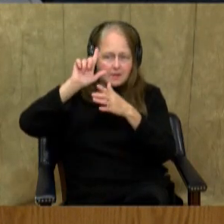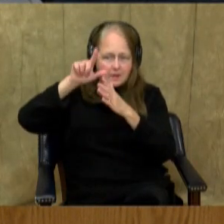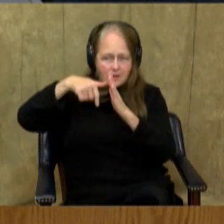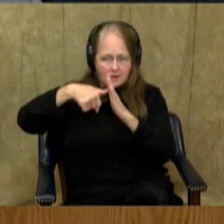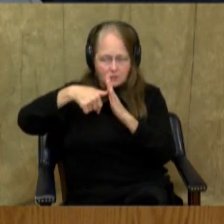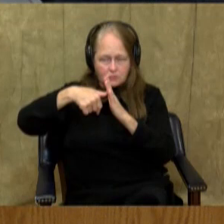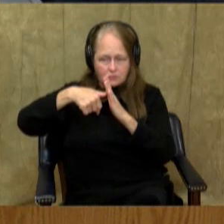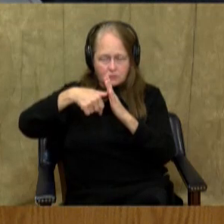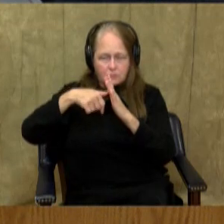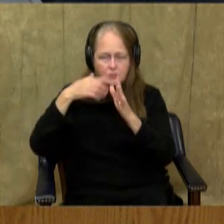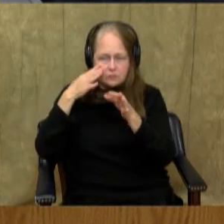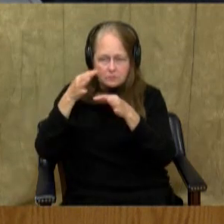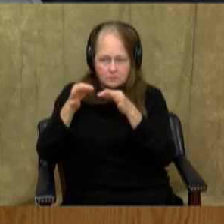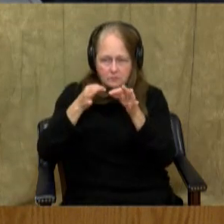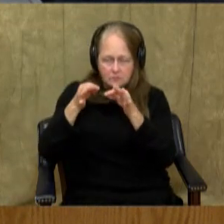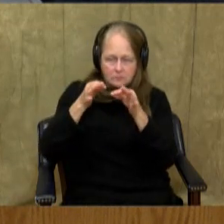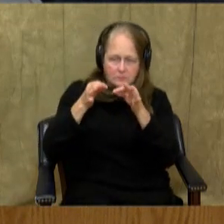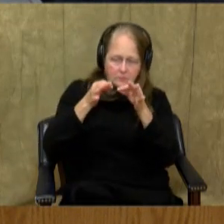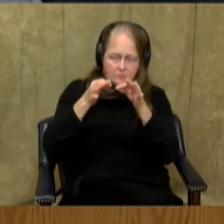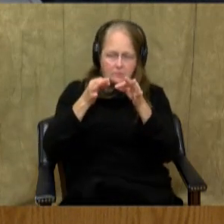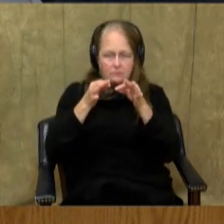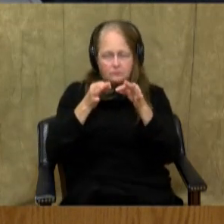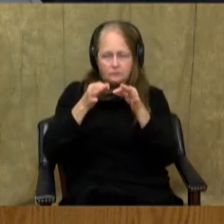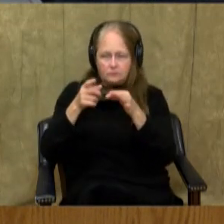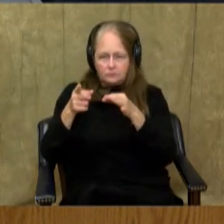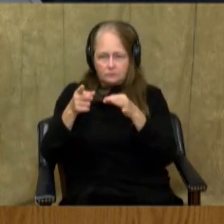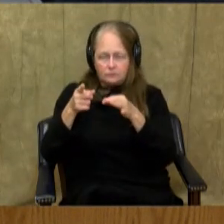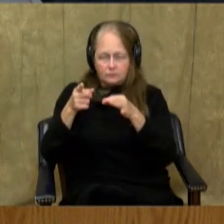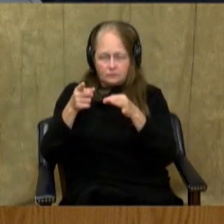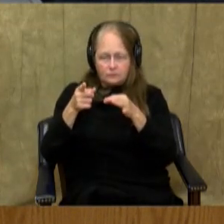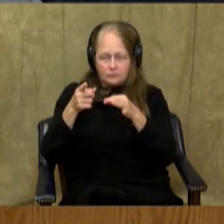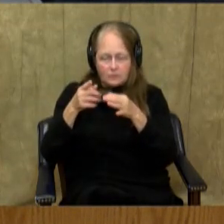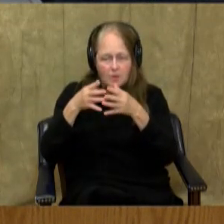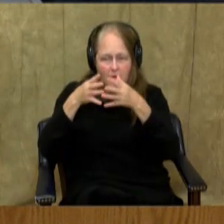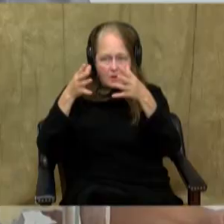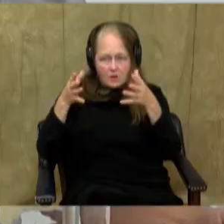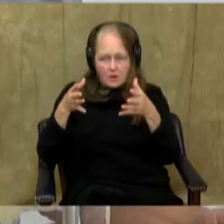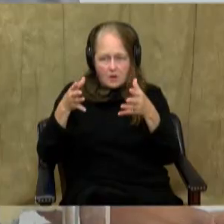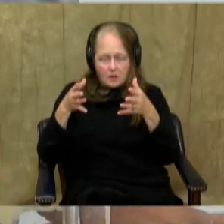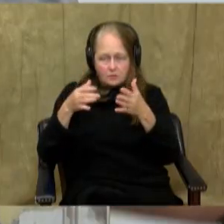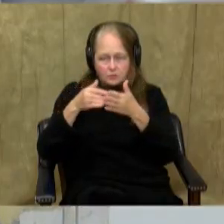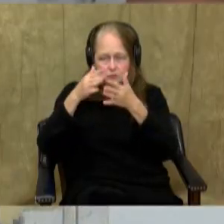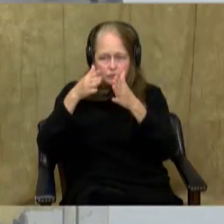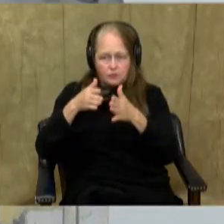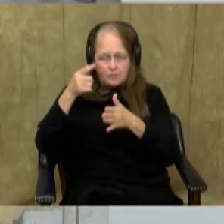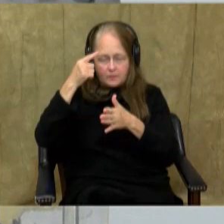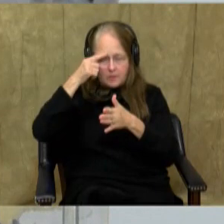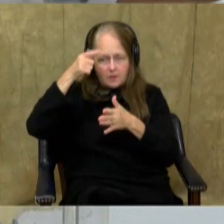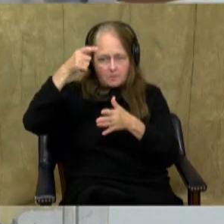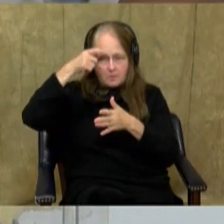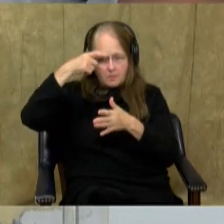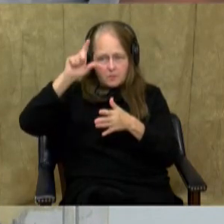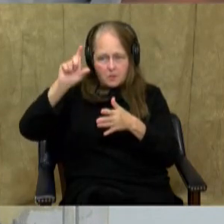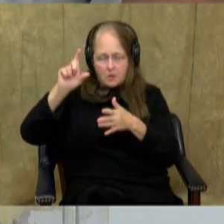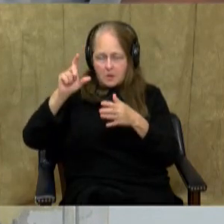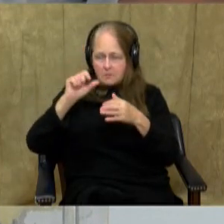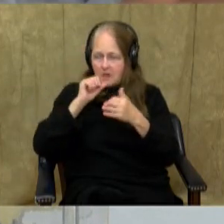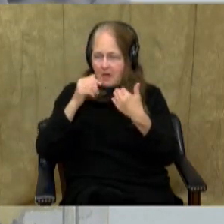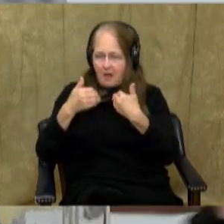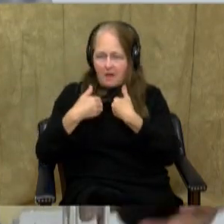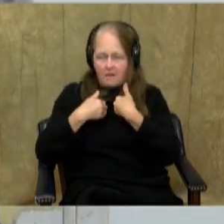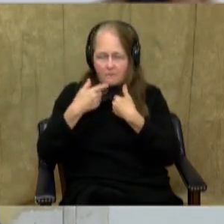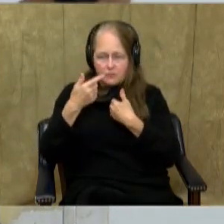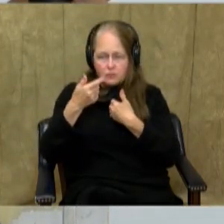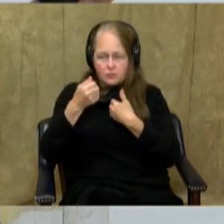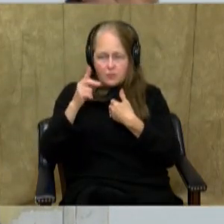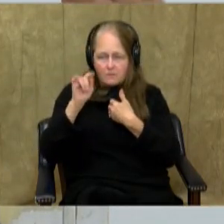in this episode, so I want to stop for a minute and say, you know, a lot of students think that the moon doesn't have any gravity,